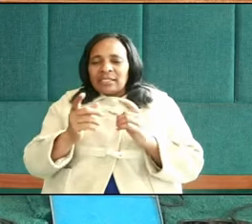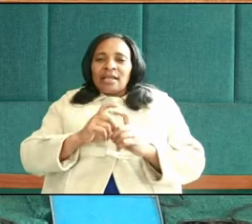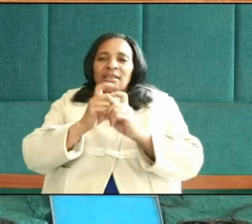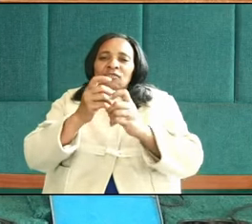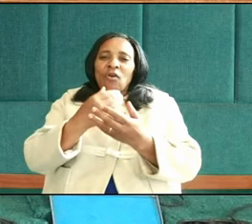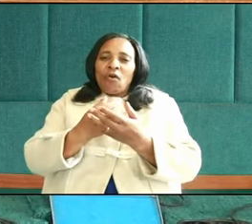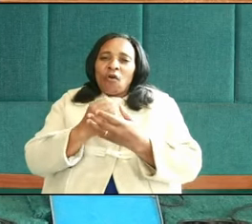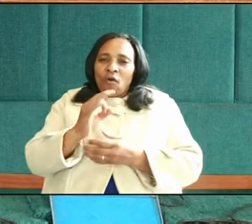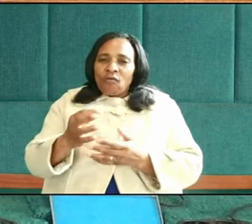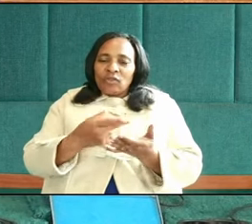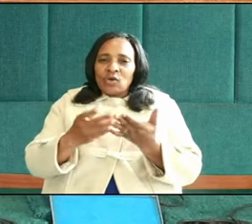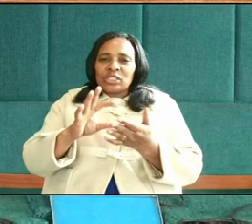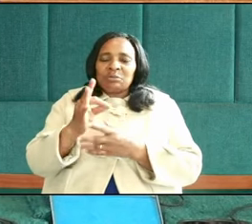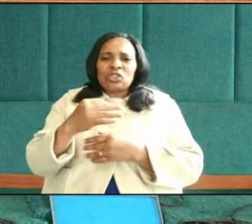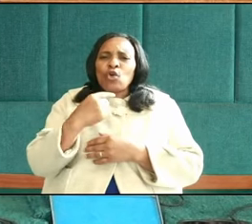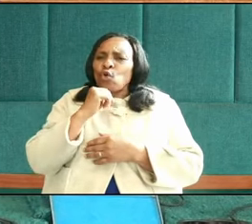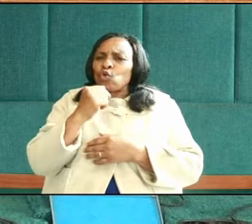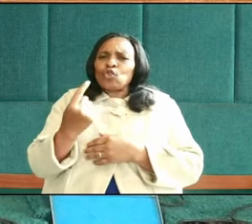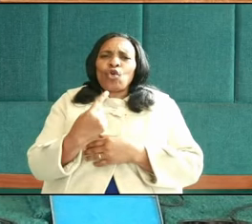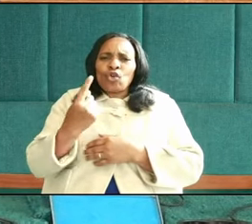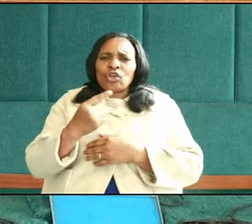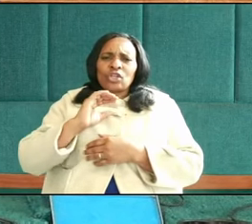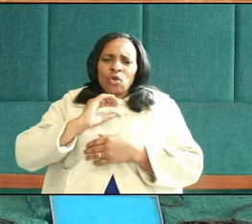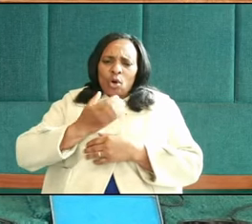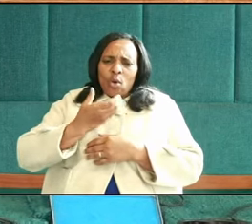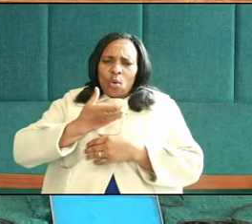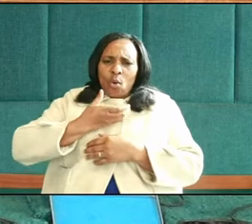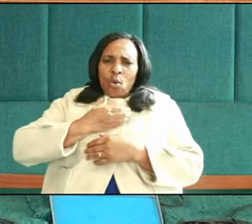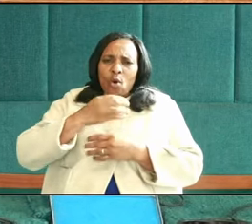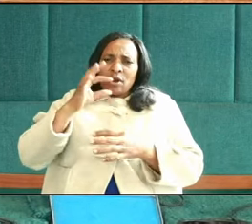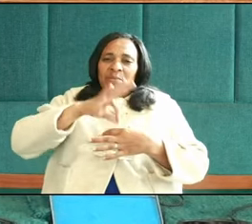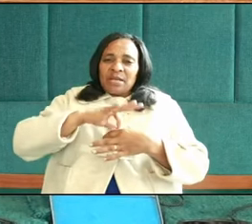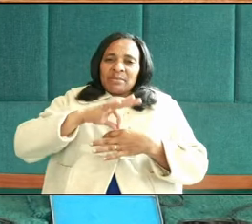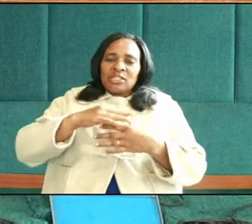Spirit are not only for our own benefit or for our